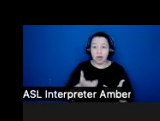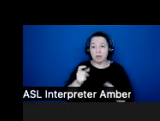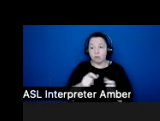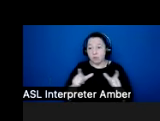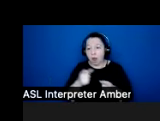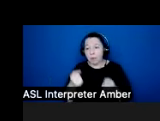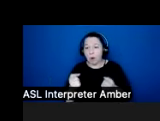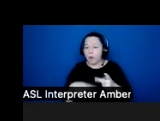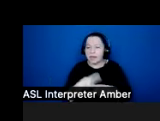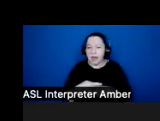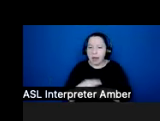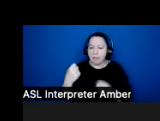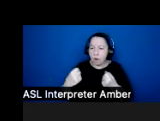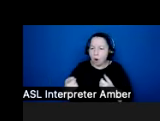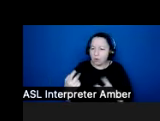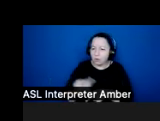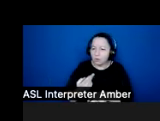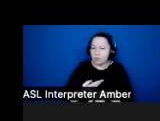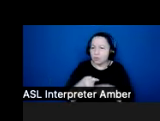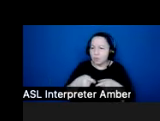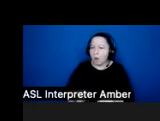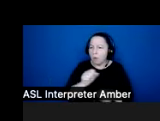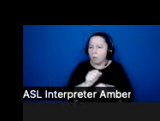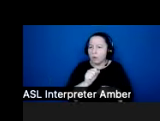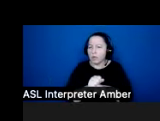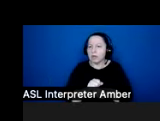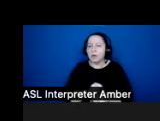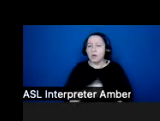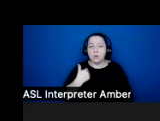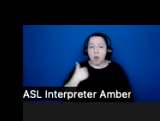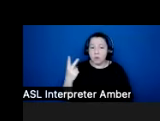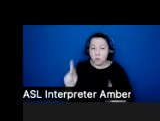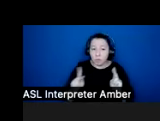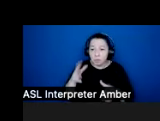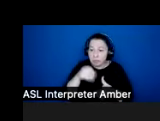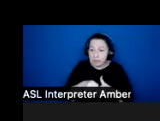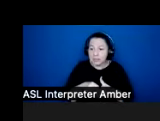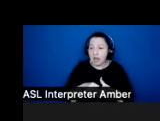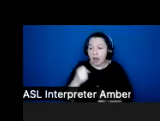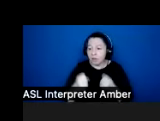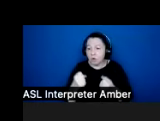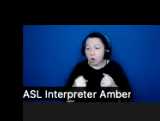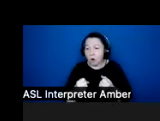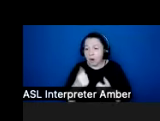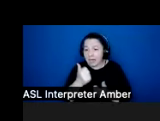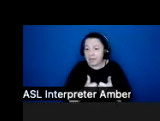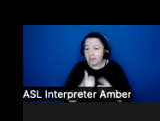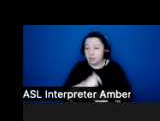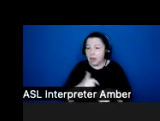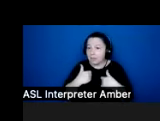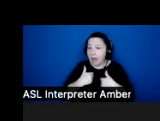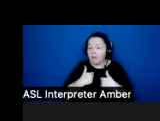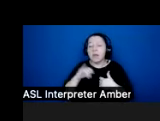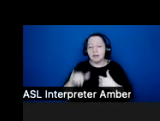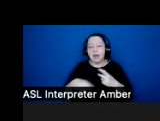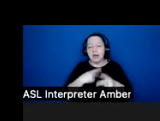of vehicle do you drive? Do you go with two people? Like all those kind of things to protect not only